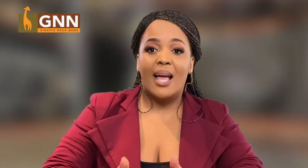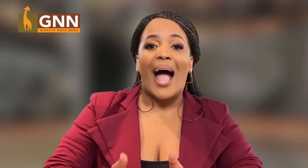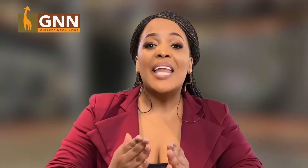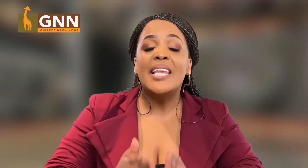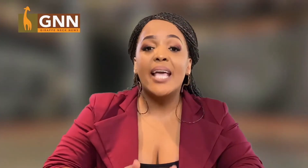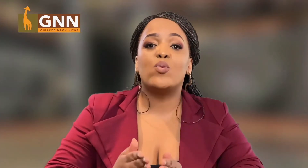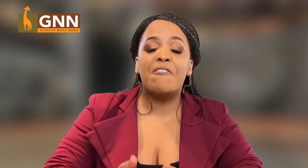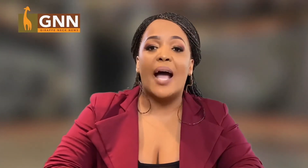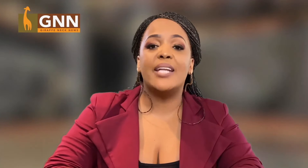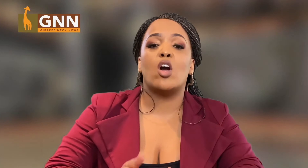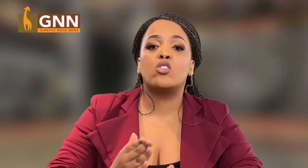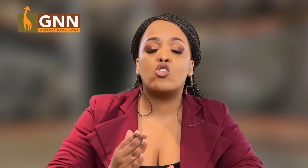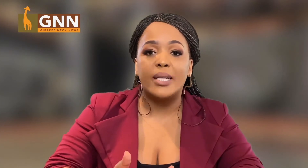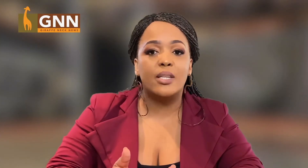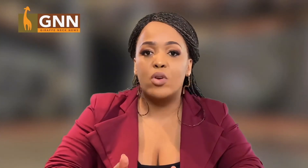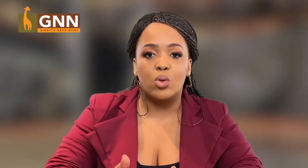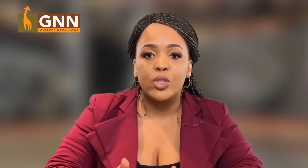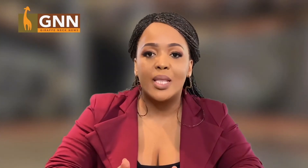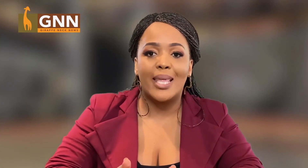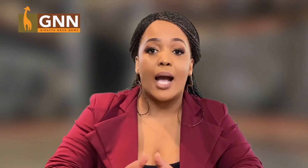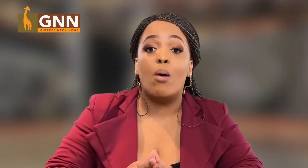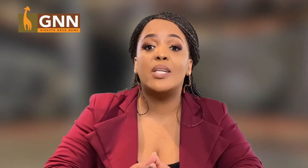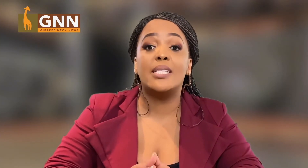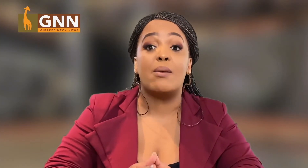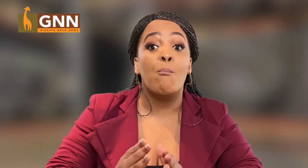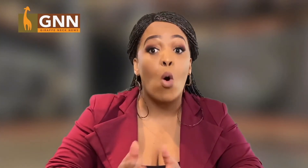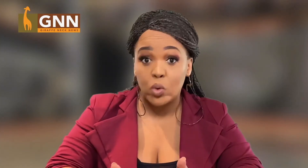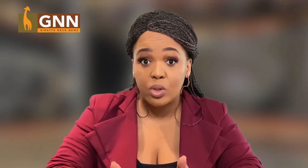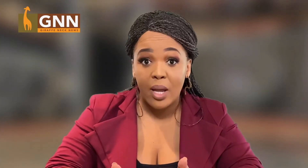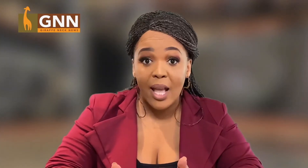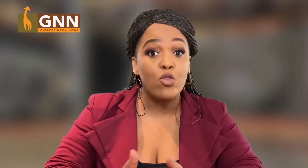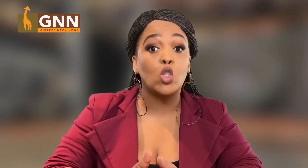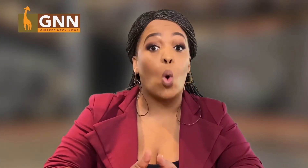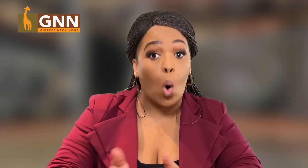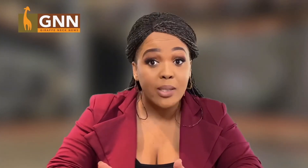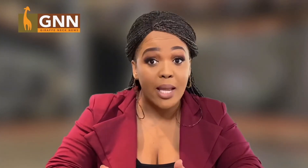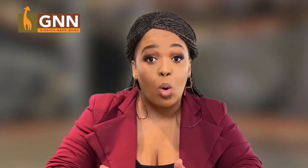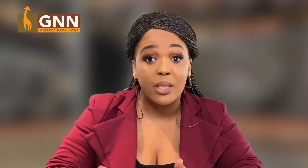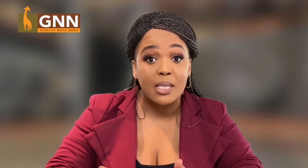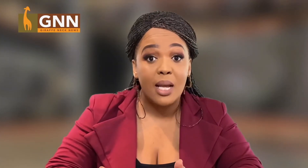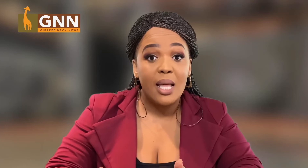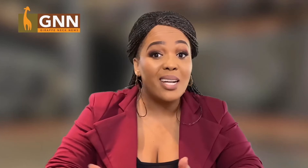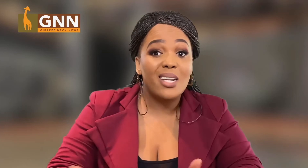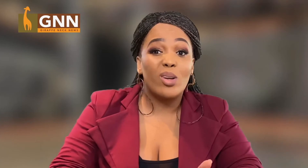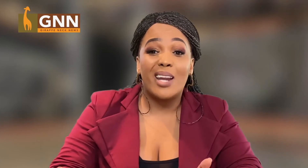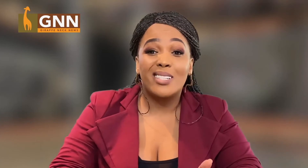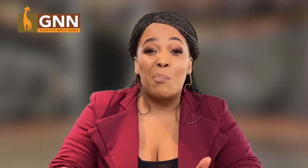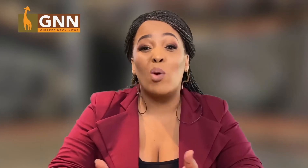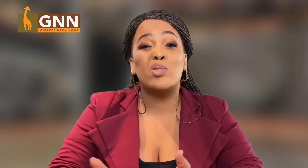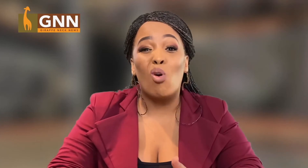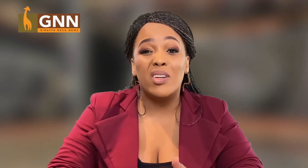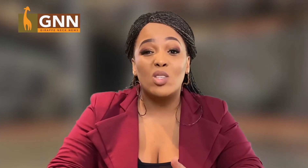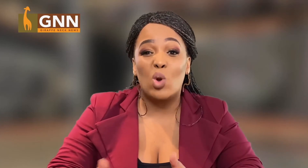But unless we find a constructive resolution that accommodates most, if not all stakeholders, that